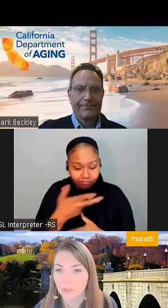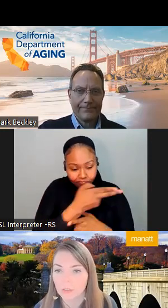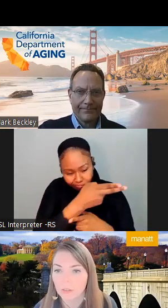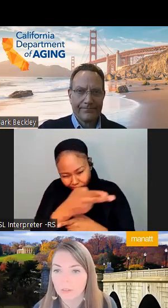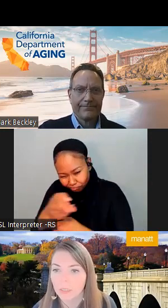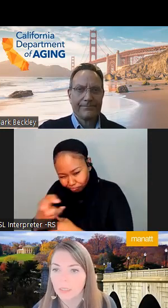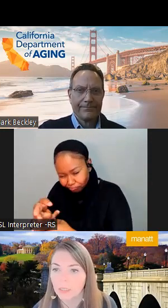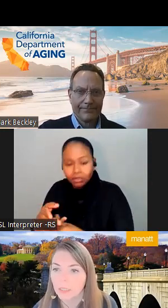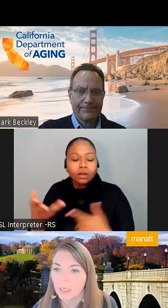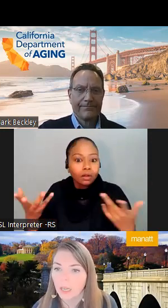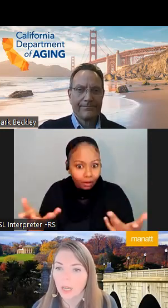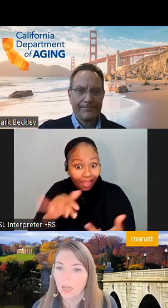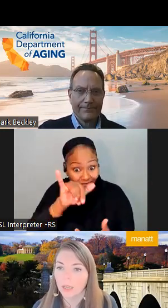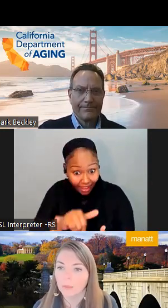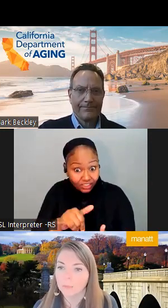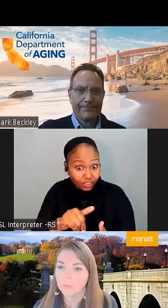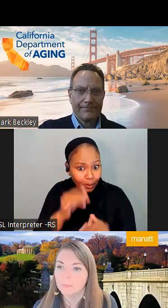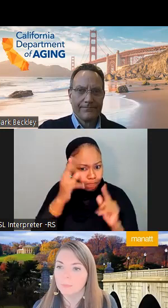these recommendations.